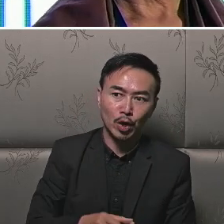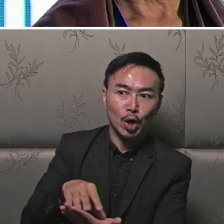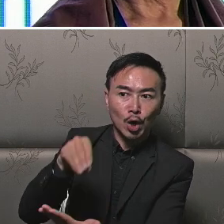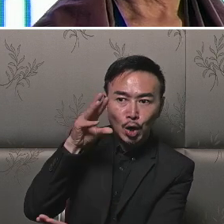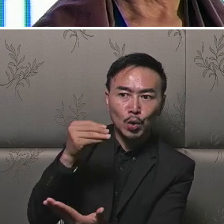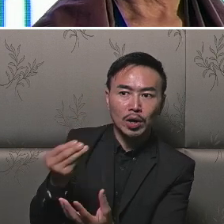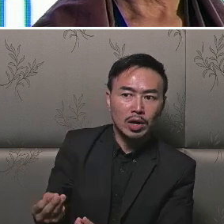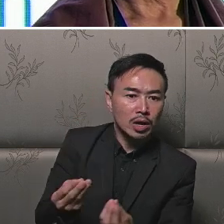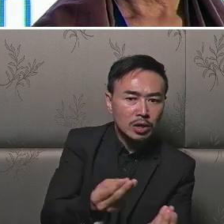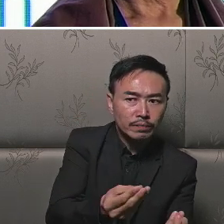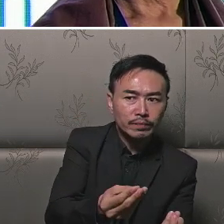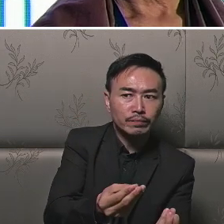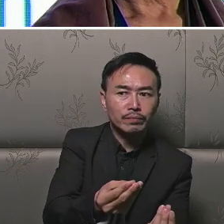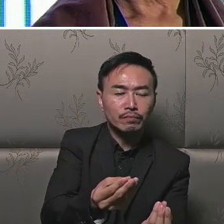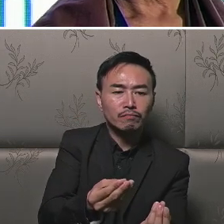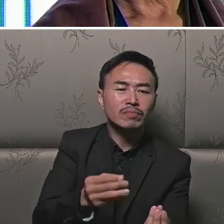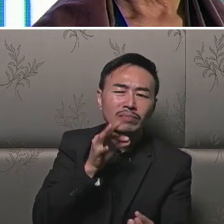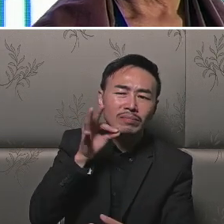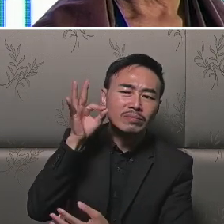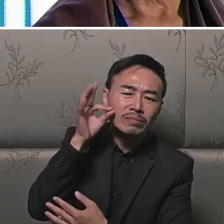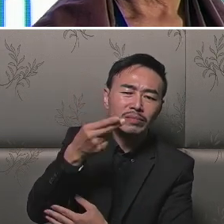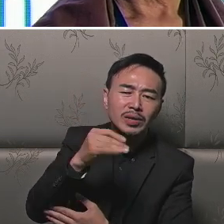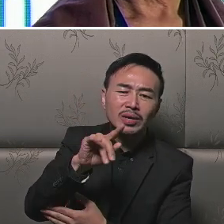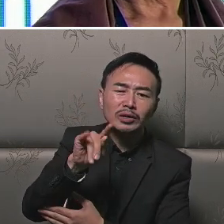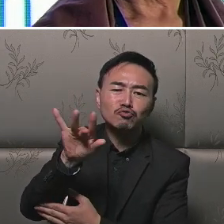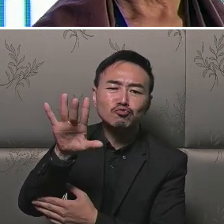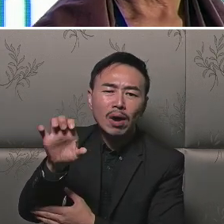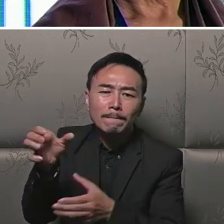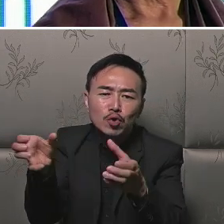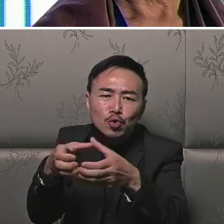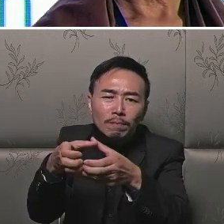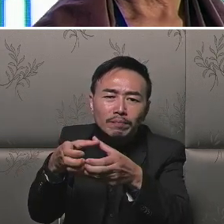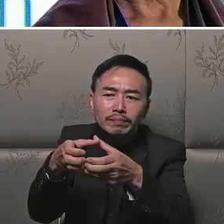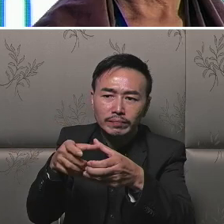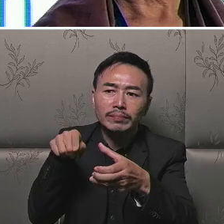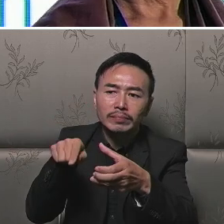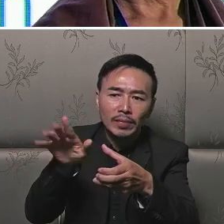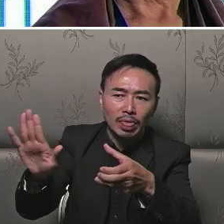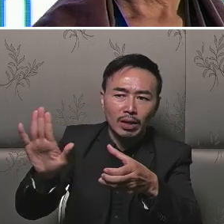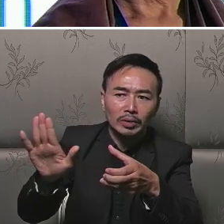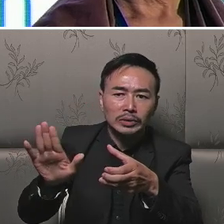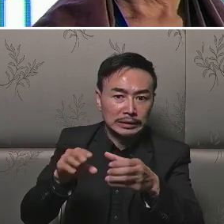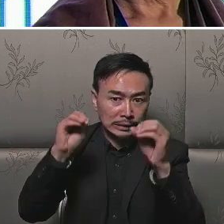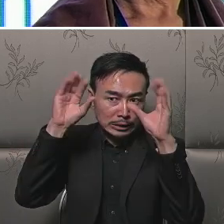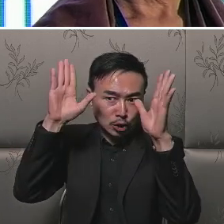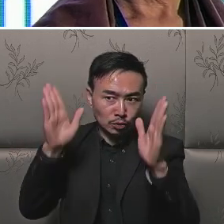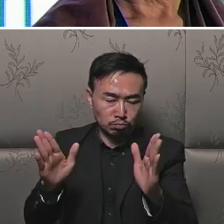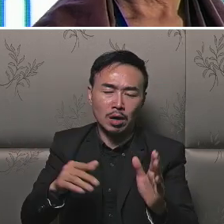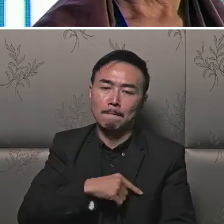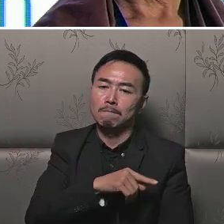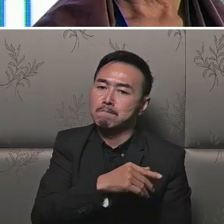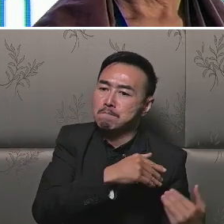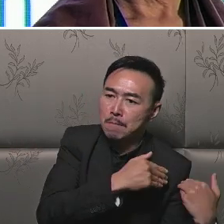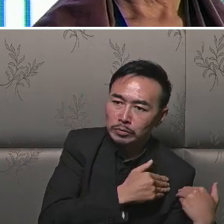means teachers, instructional leaders are empowered, not only empowered, but